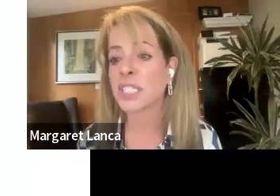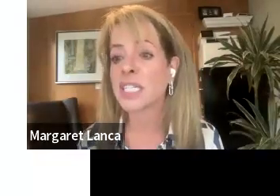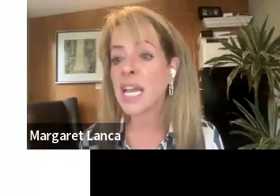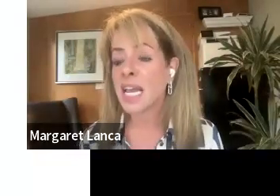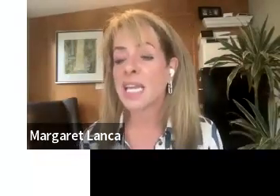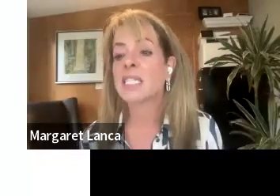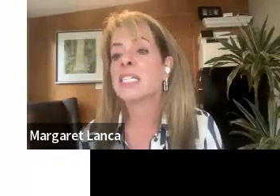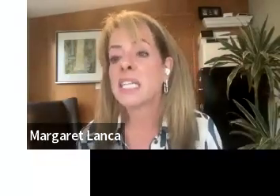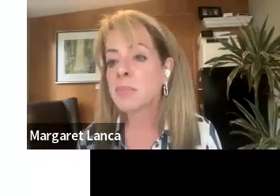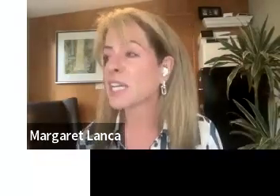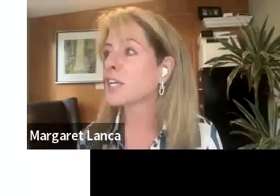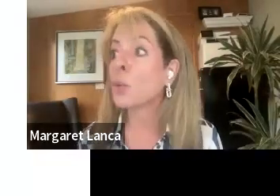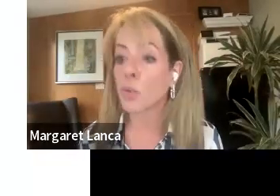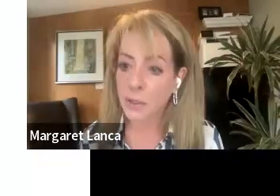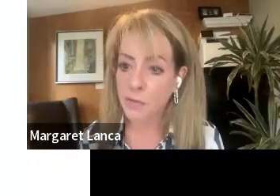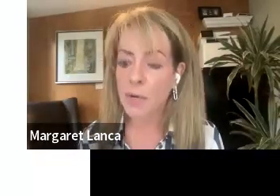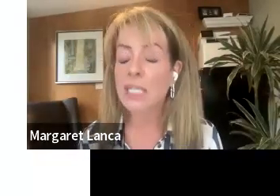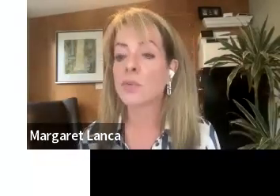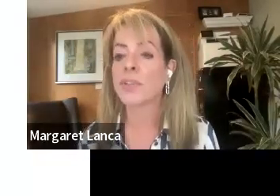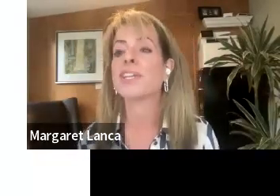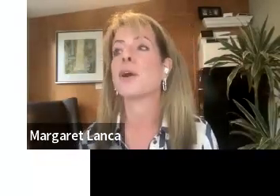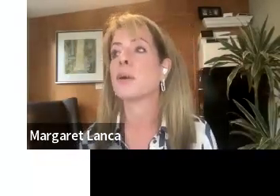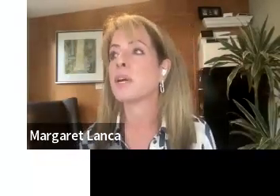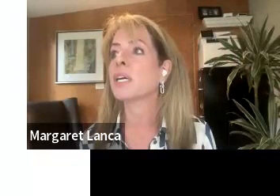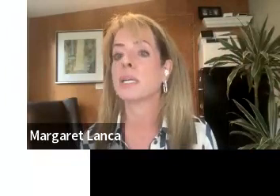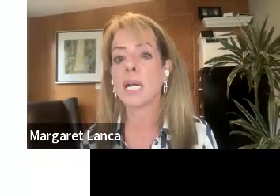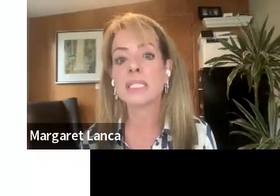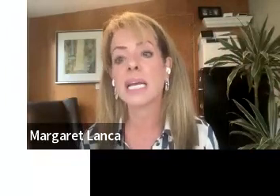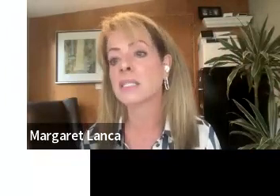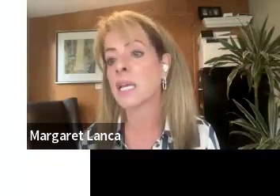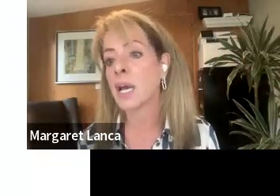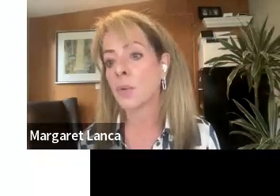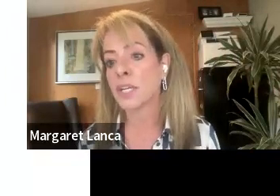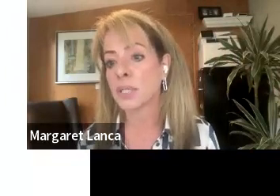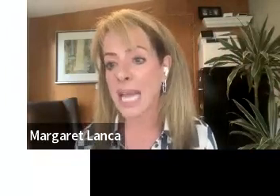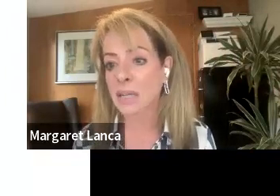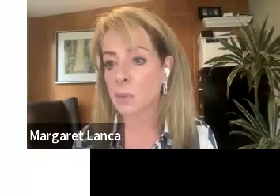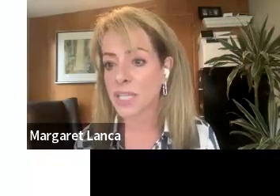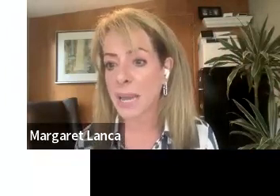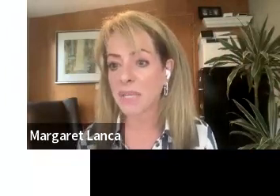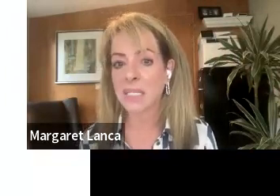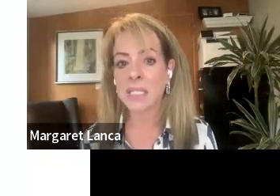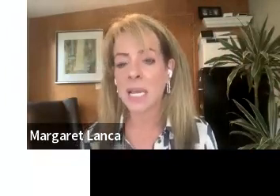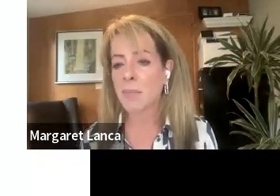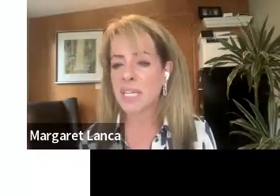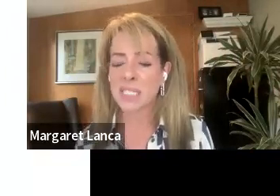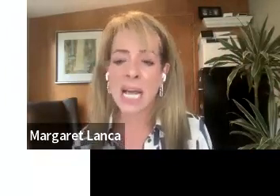think about this question, it seems like a no-brainer for us within our American context. We know exactly what that means, but